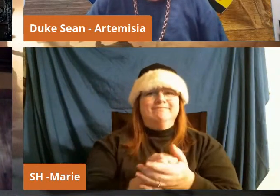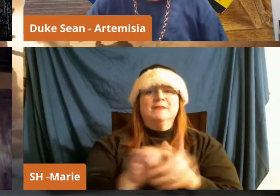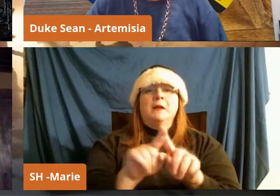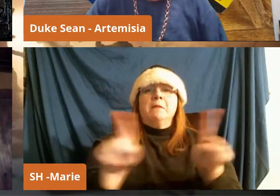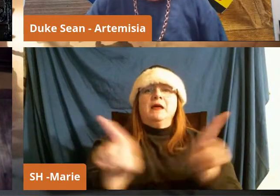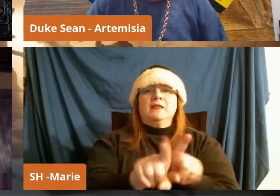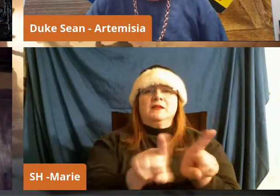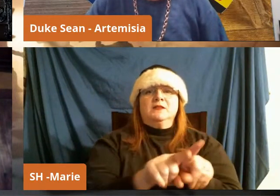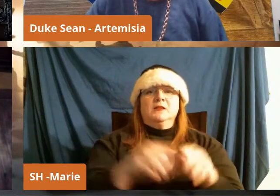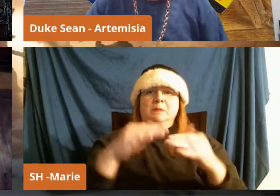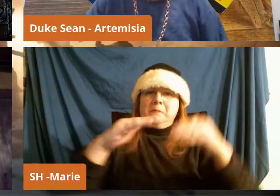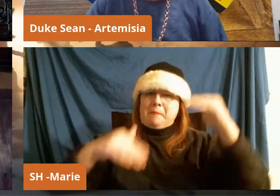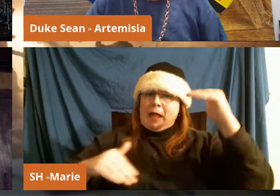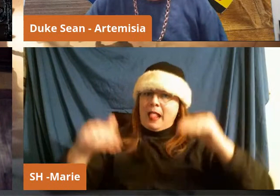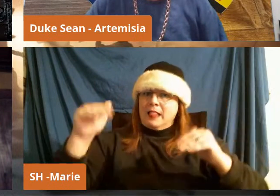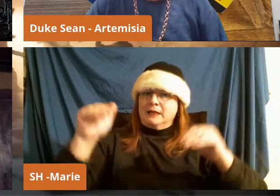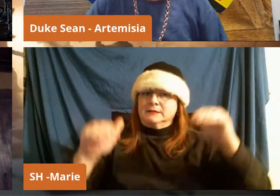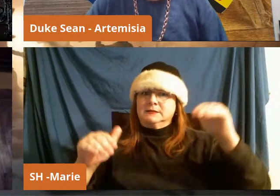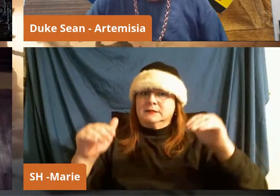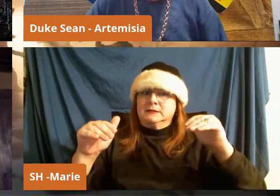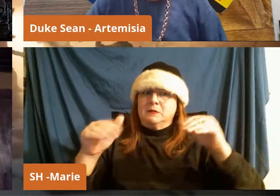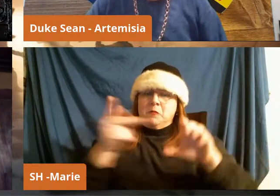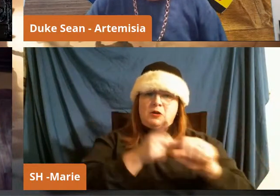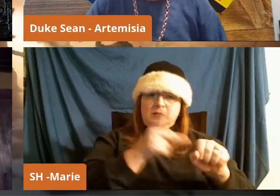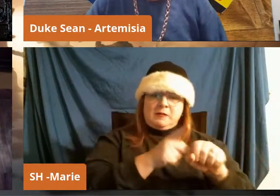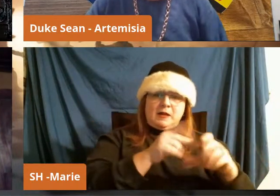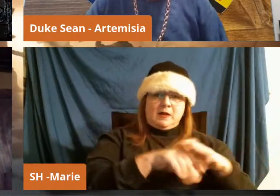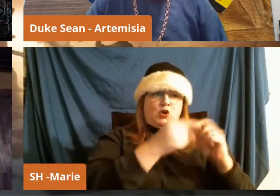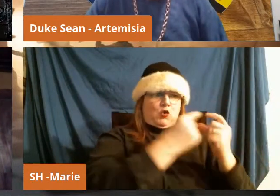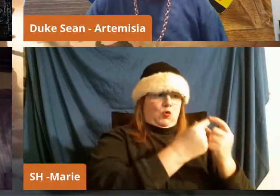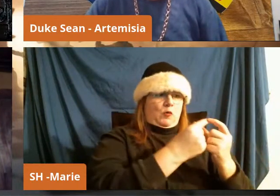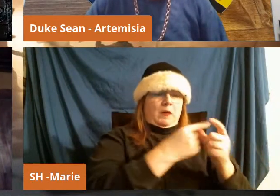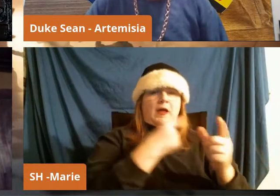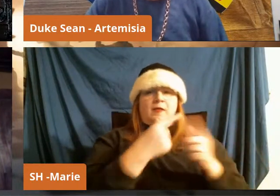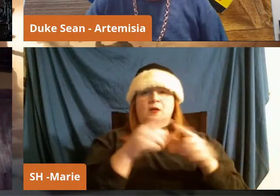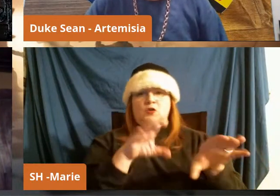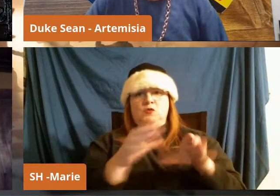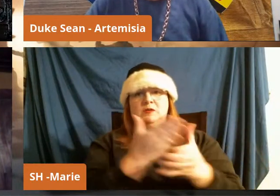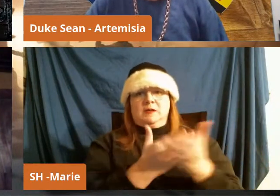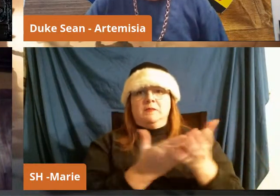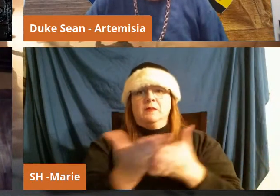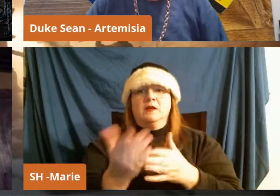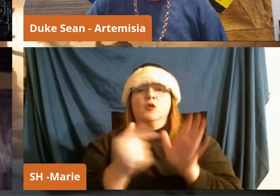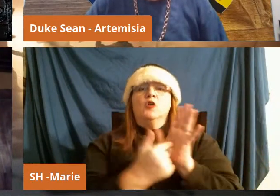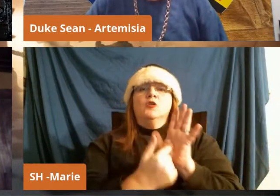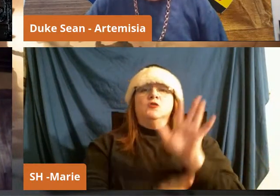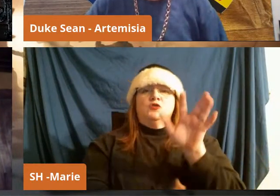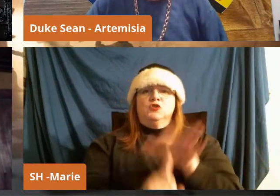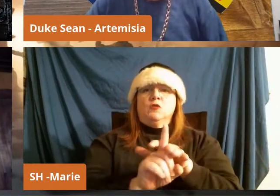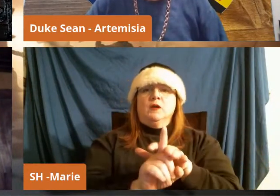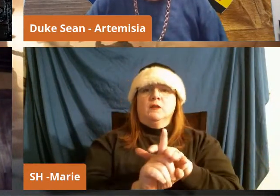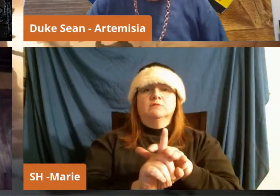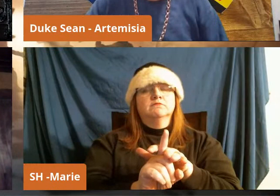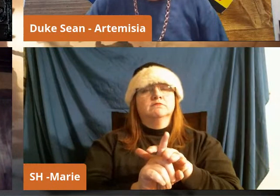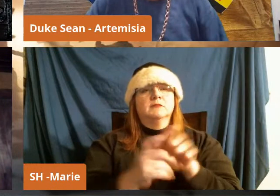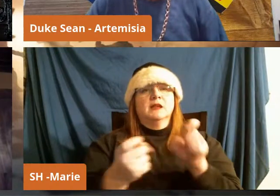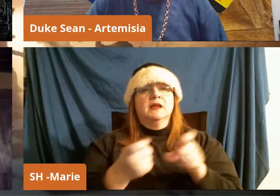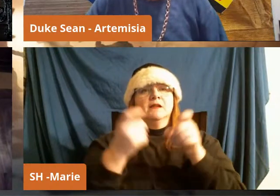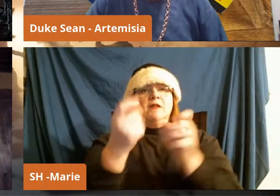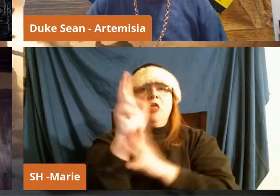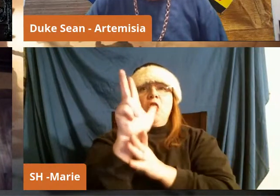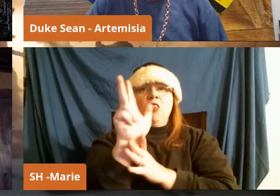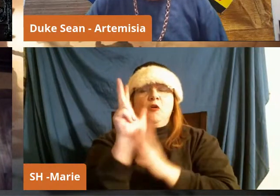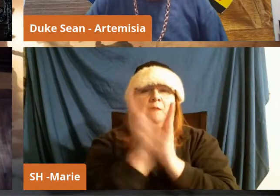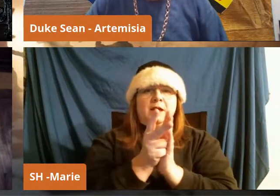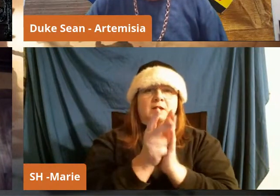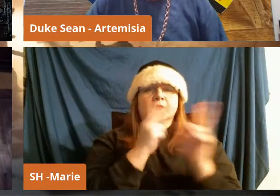there is some balance you've got to find of participating in your local group, doing something, or at least just showing up. Giving that 30 minutes,